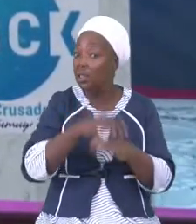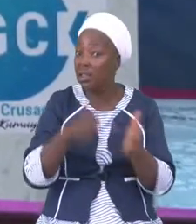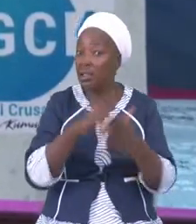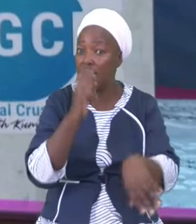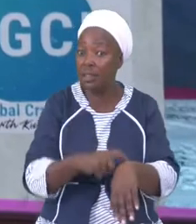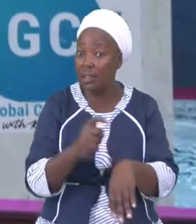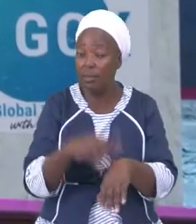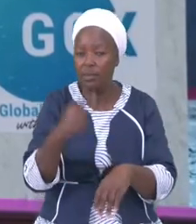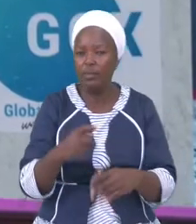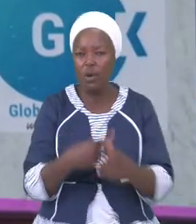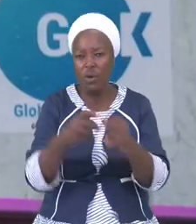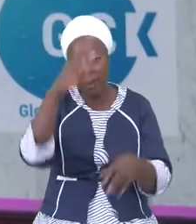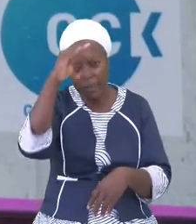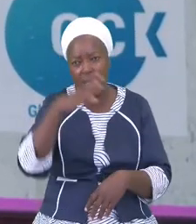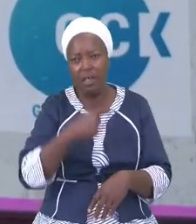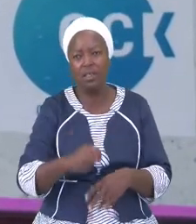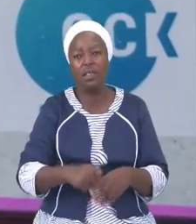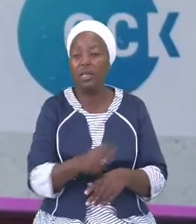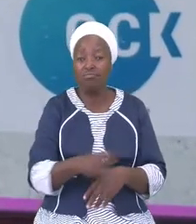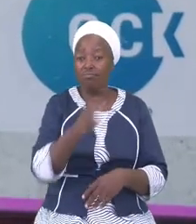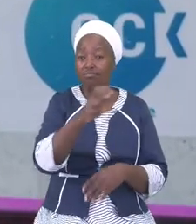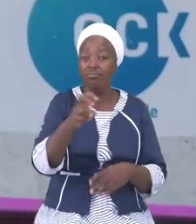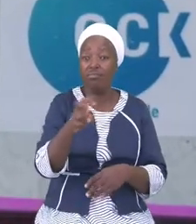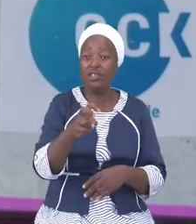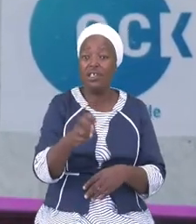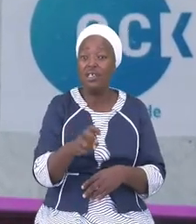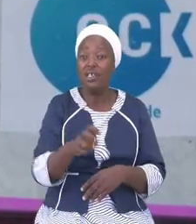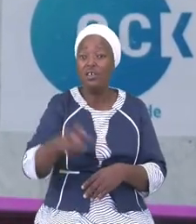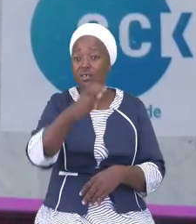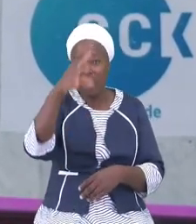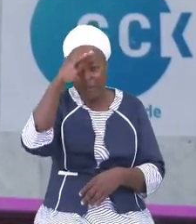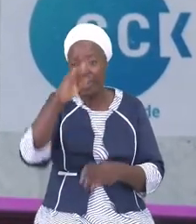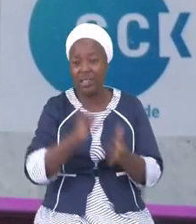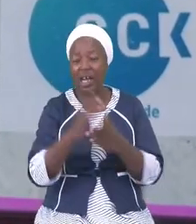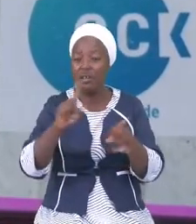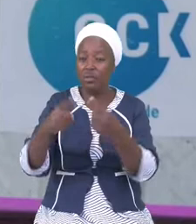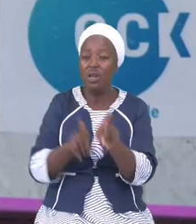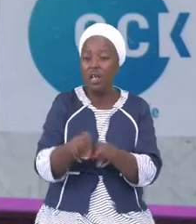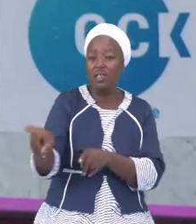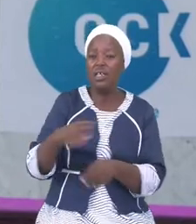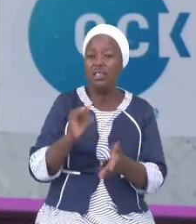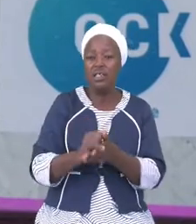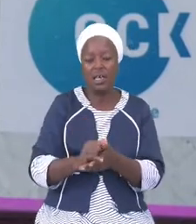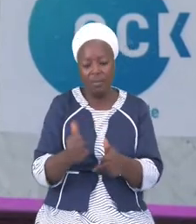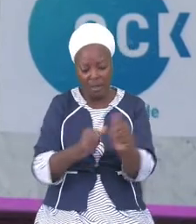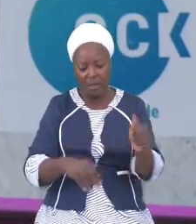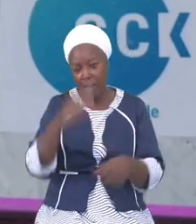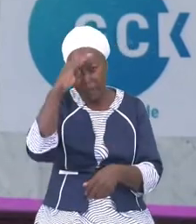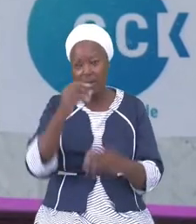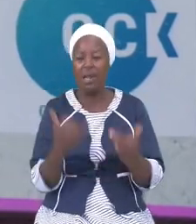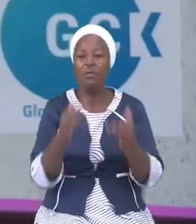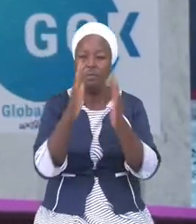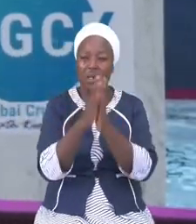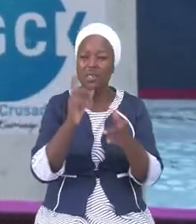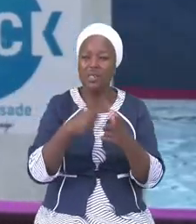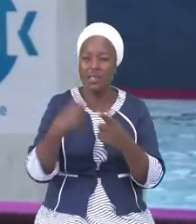the running man, the prodigal man, the backsliding man prayed. Then Jonah